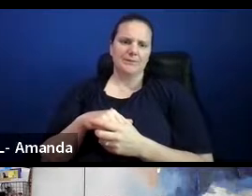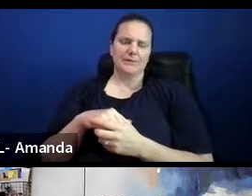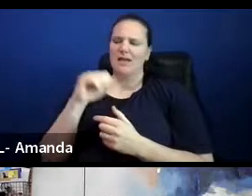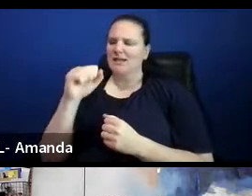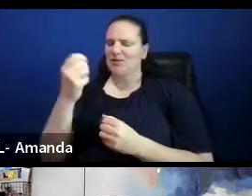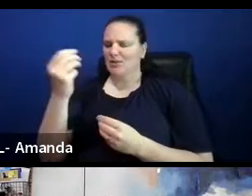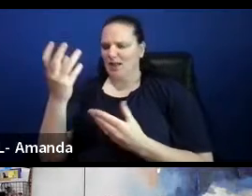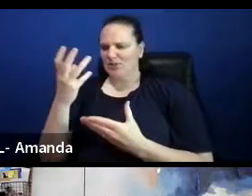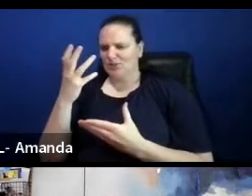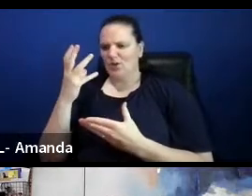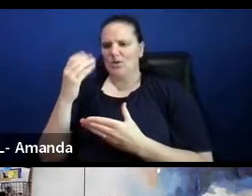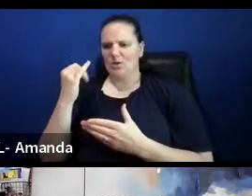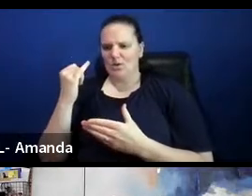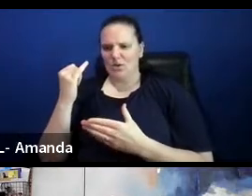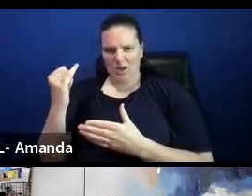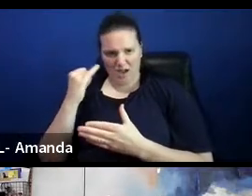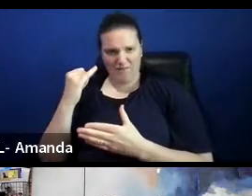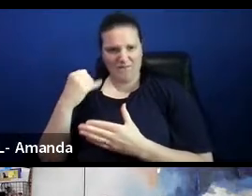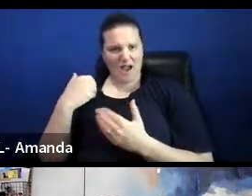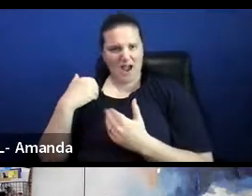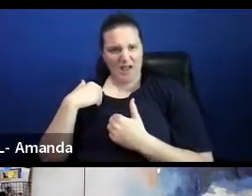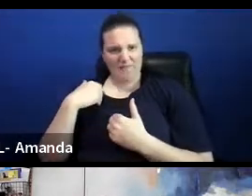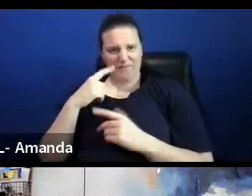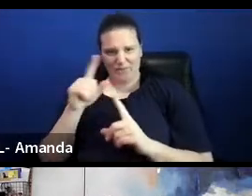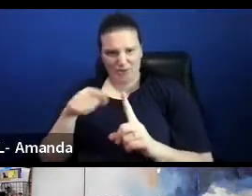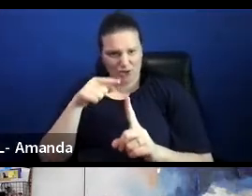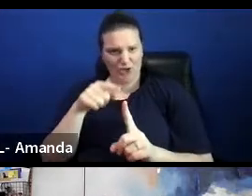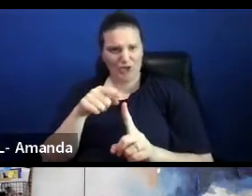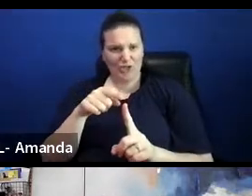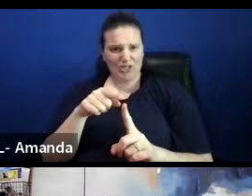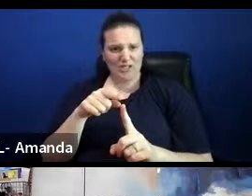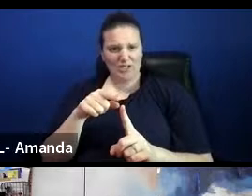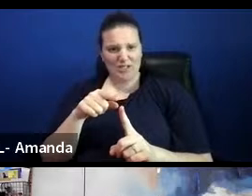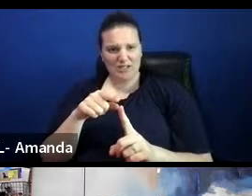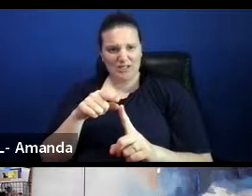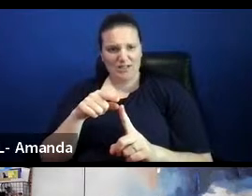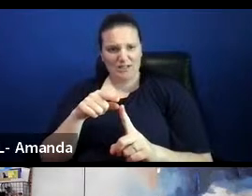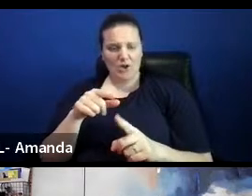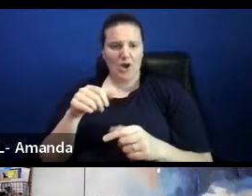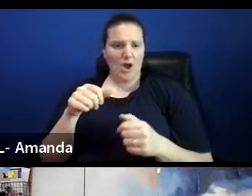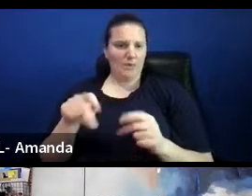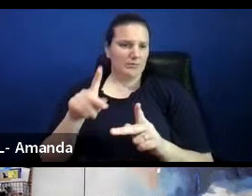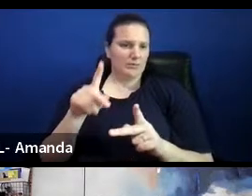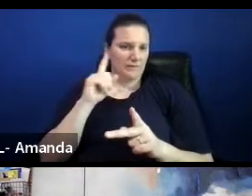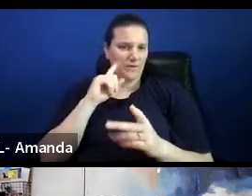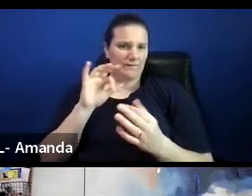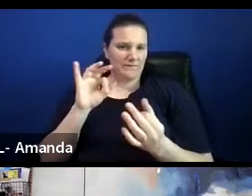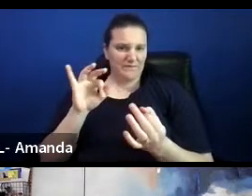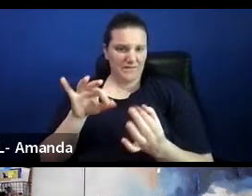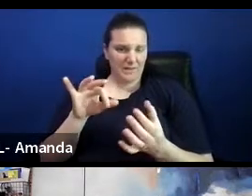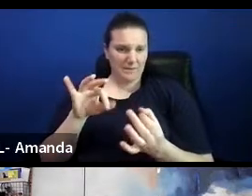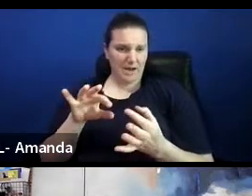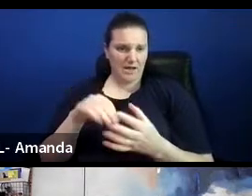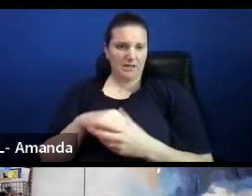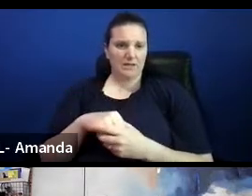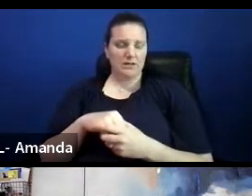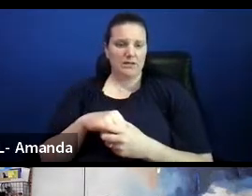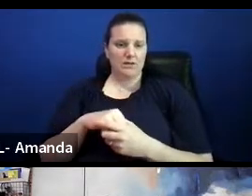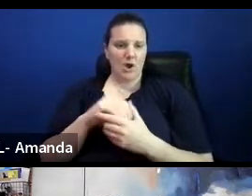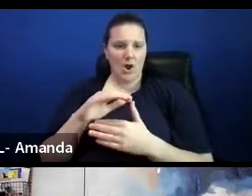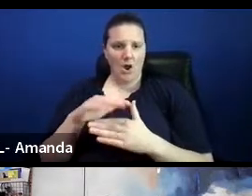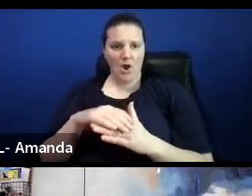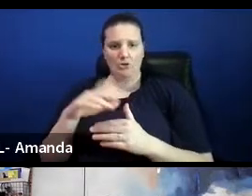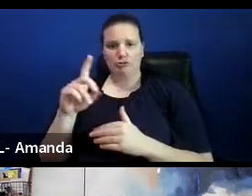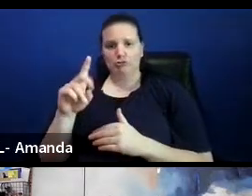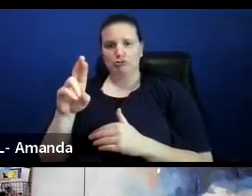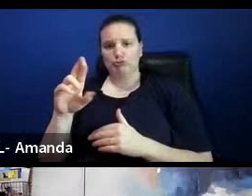us for if there is a targeted opportunity for feedback on the draft